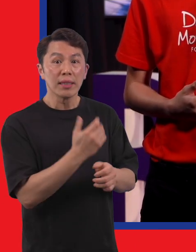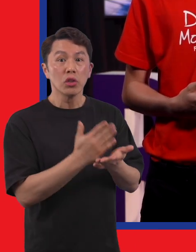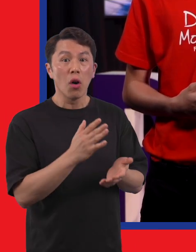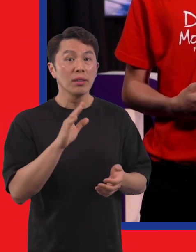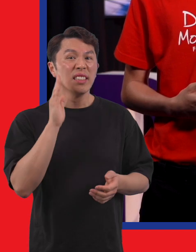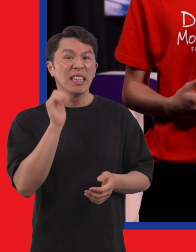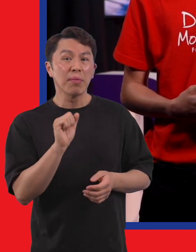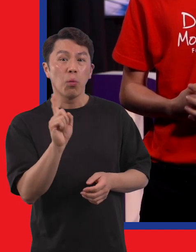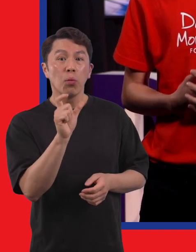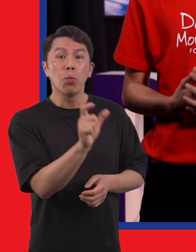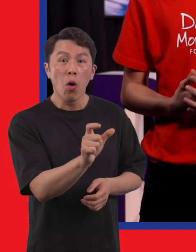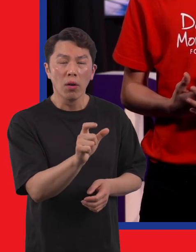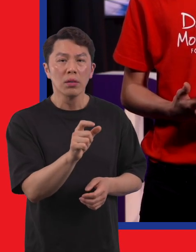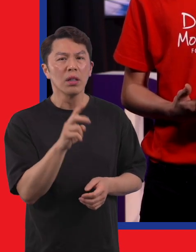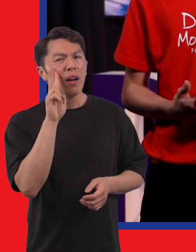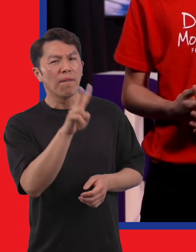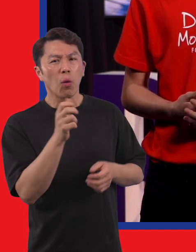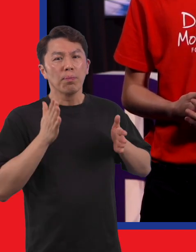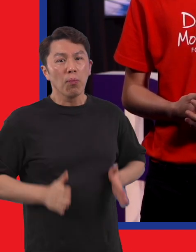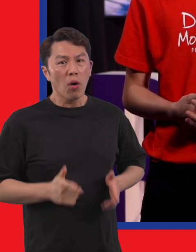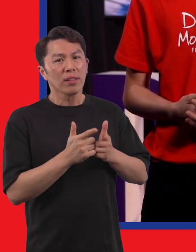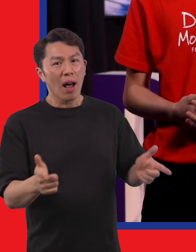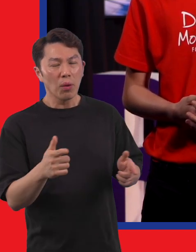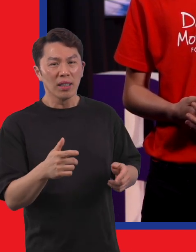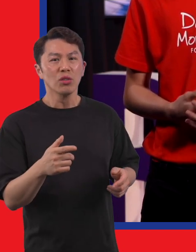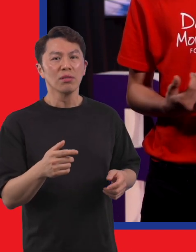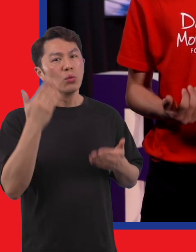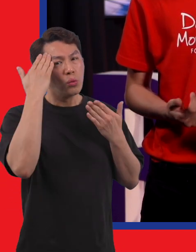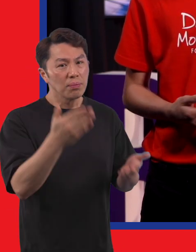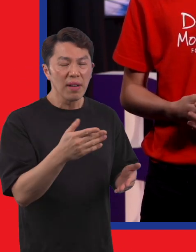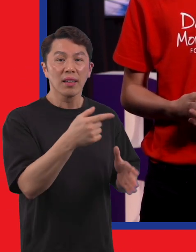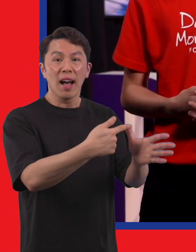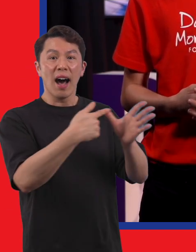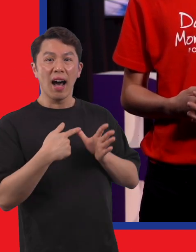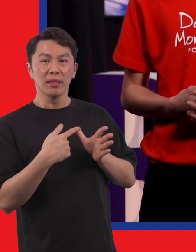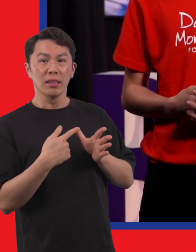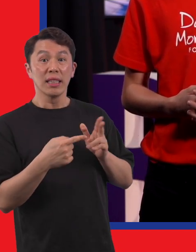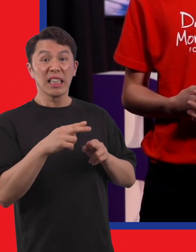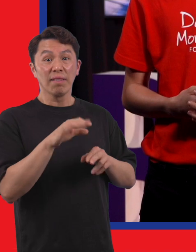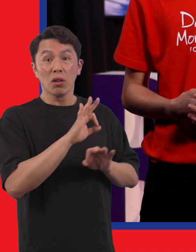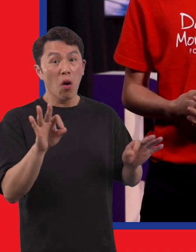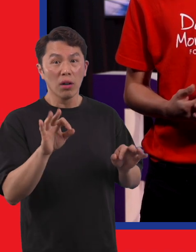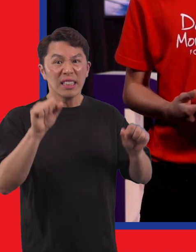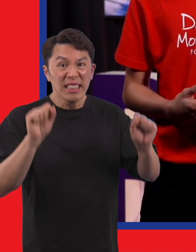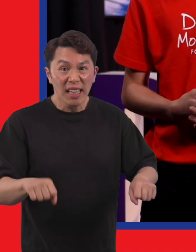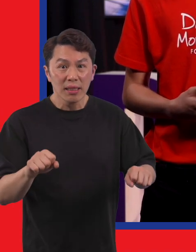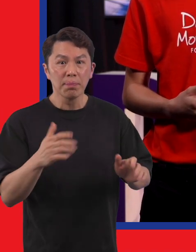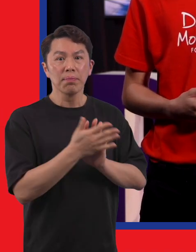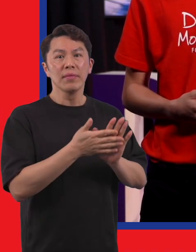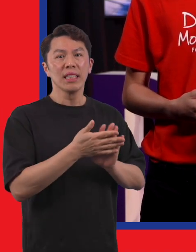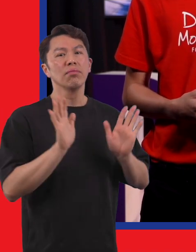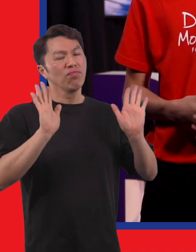cues and listen and respectively hear their answer. If they're not really keen about what you want to do, they're not